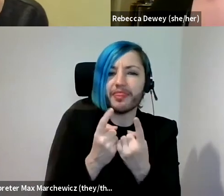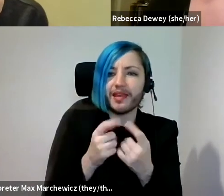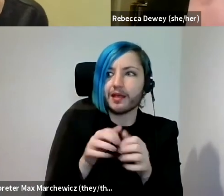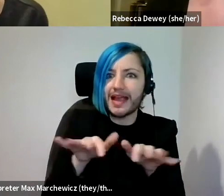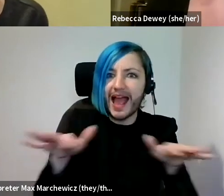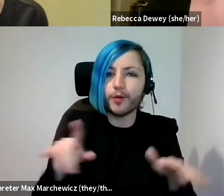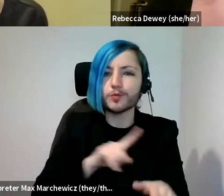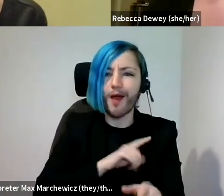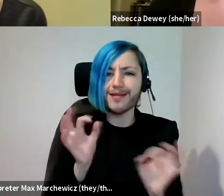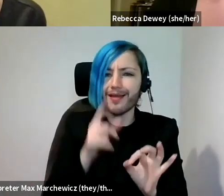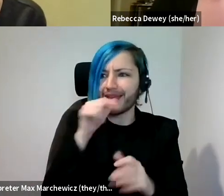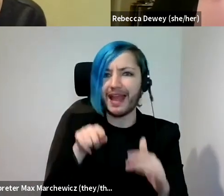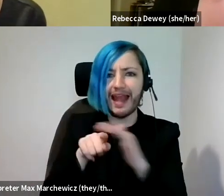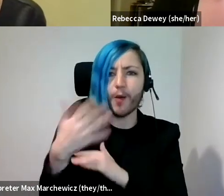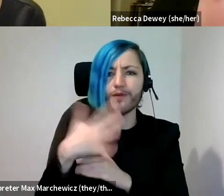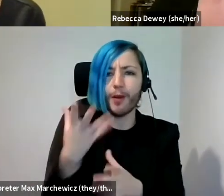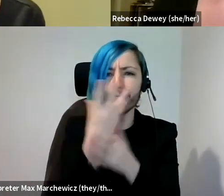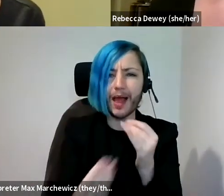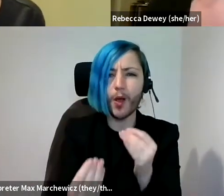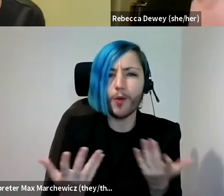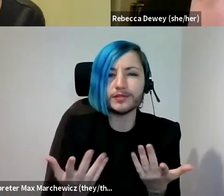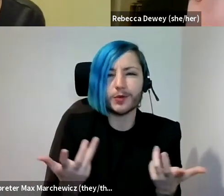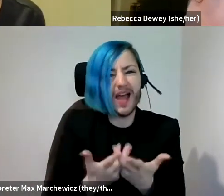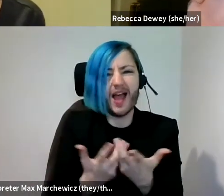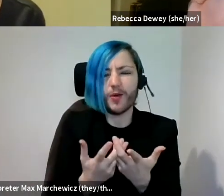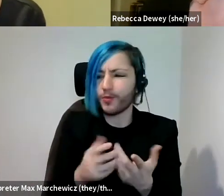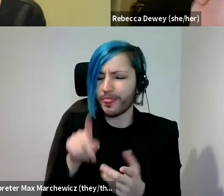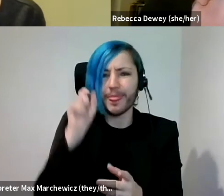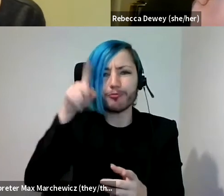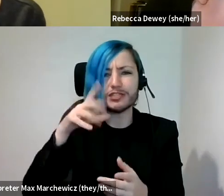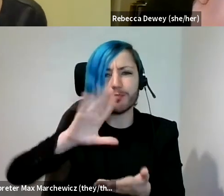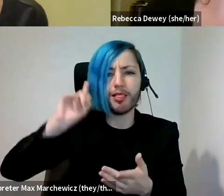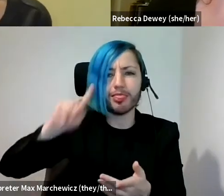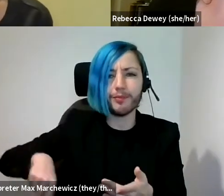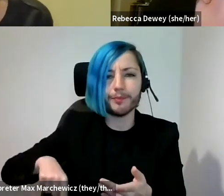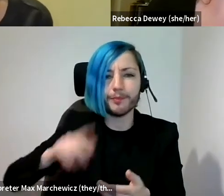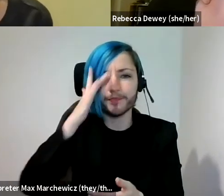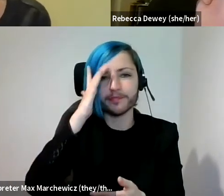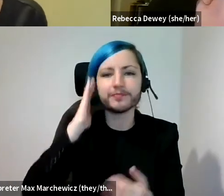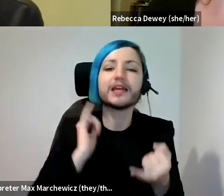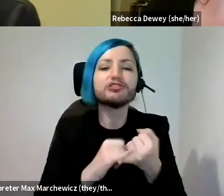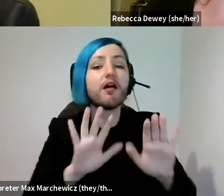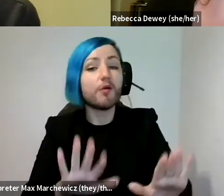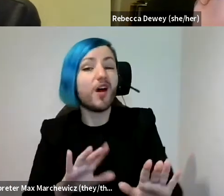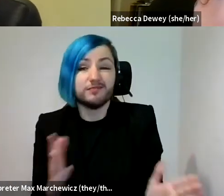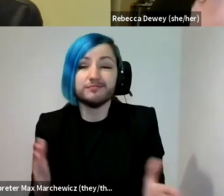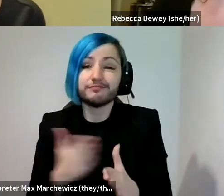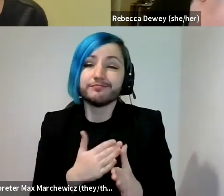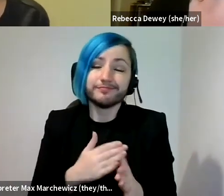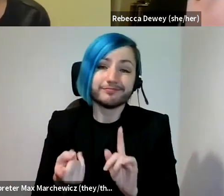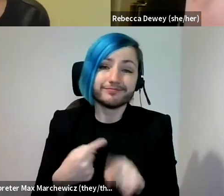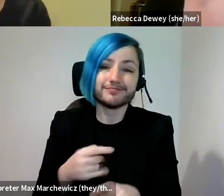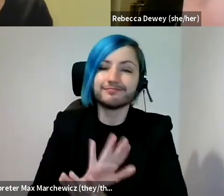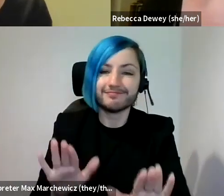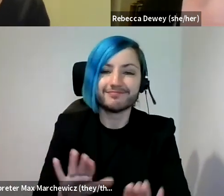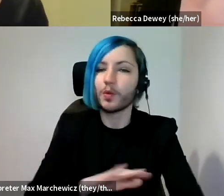out of a black hole. So sure. How are we going against this principle? So we're not, that's the first thing, we're not detecting things